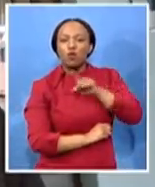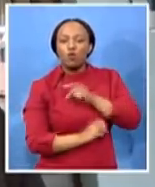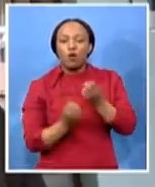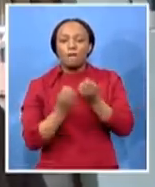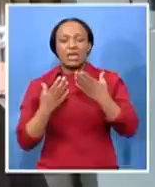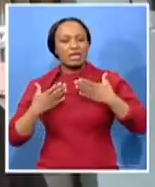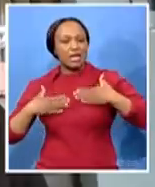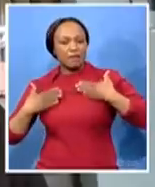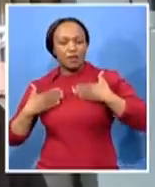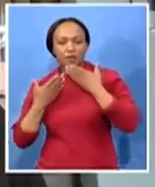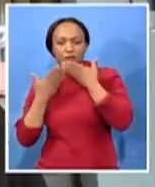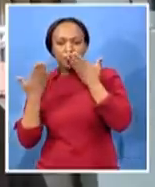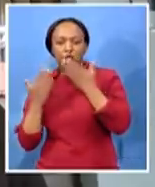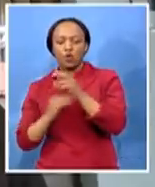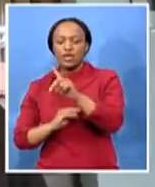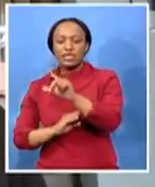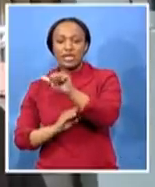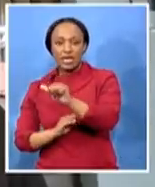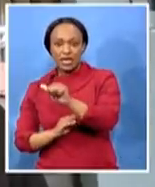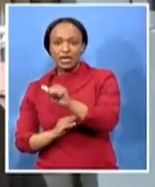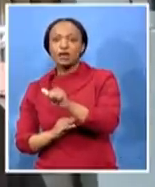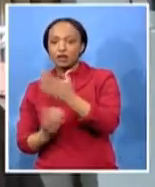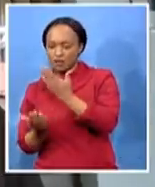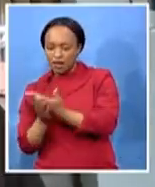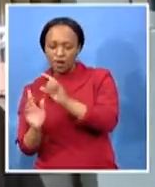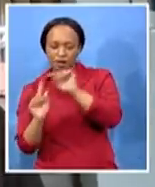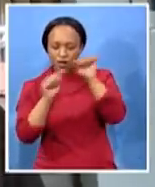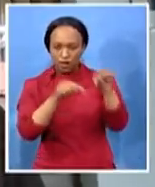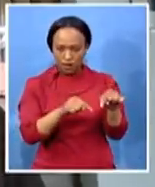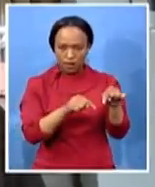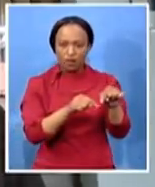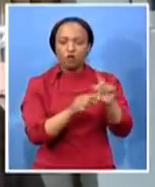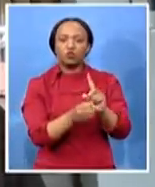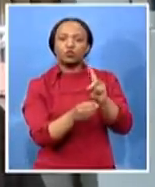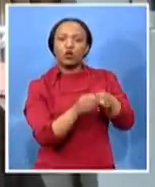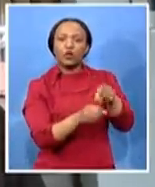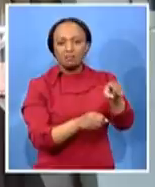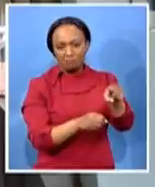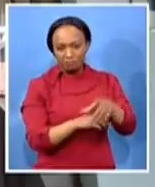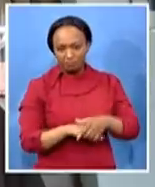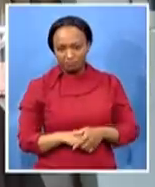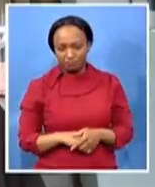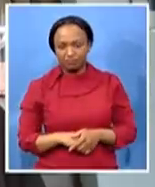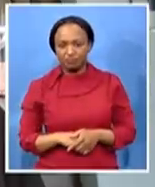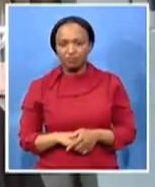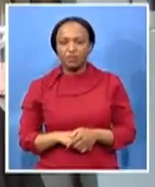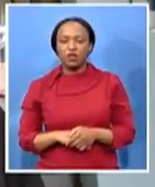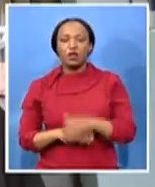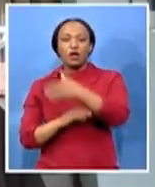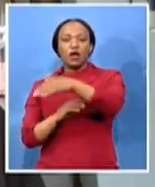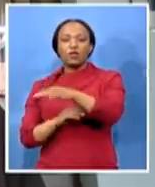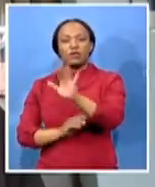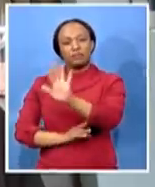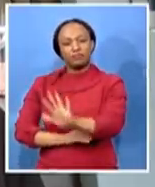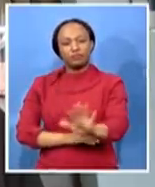might want to work with him. And out there is about 19 million people who didn't